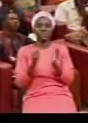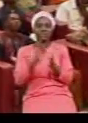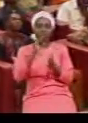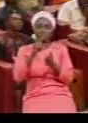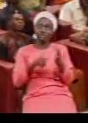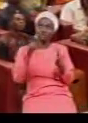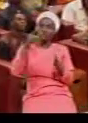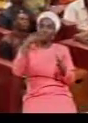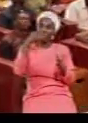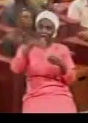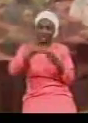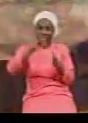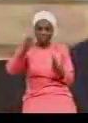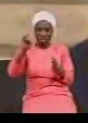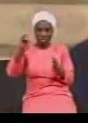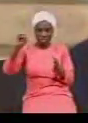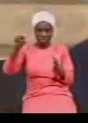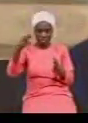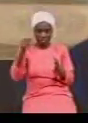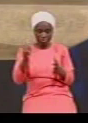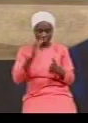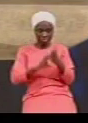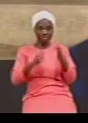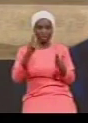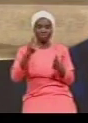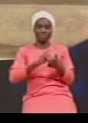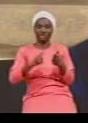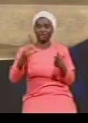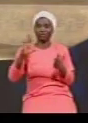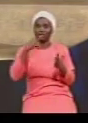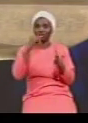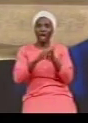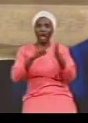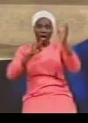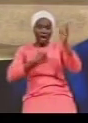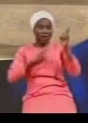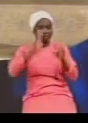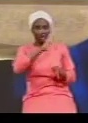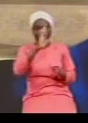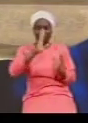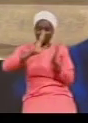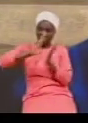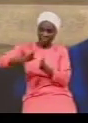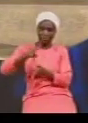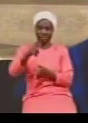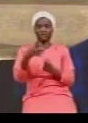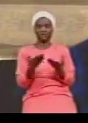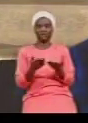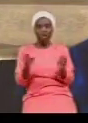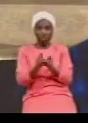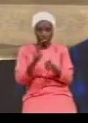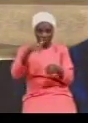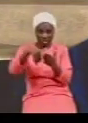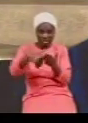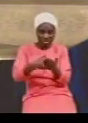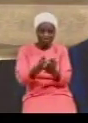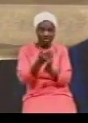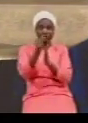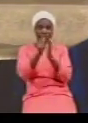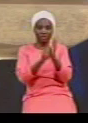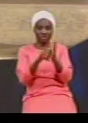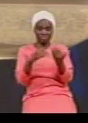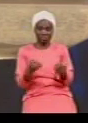chapter 1, verse 5. I'll never leave you, I'll never forsake you. He said it also in the New Testament, and it's